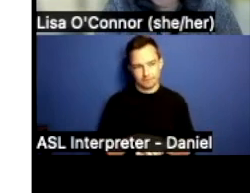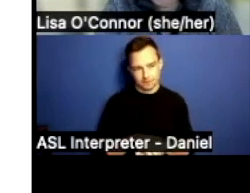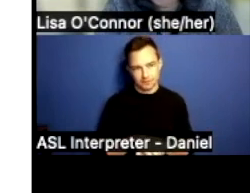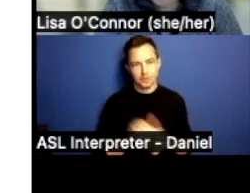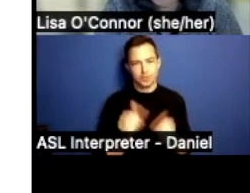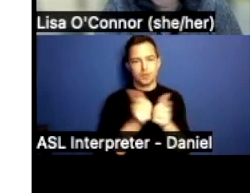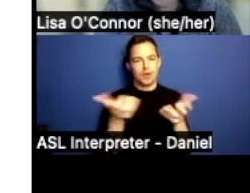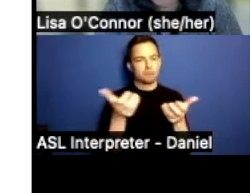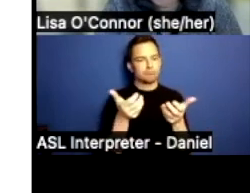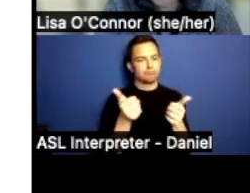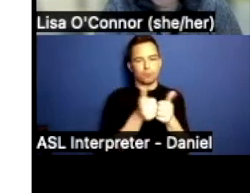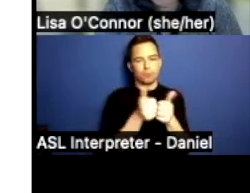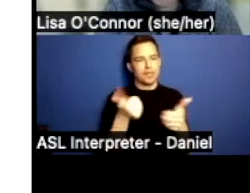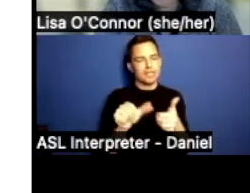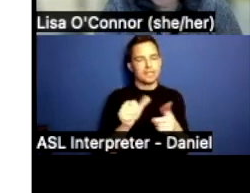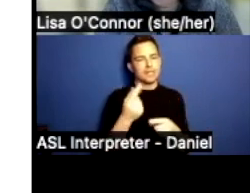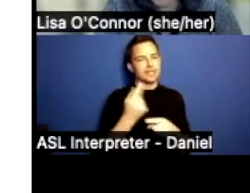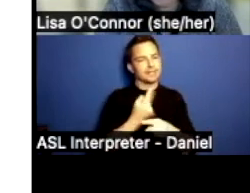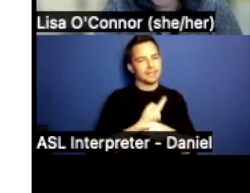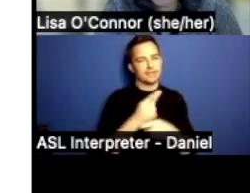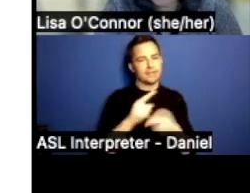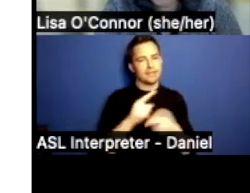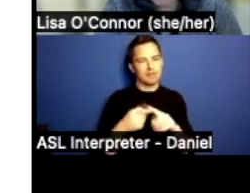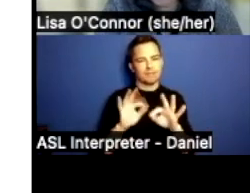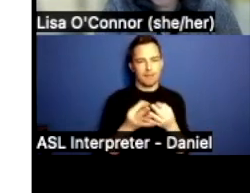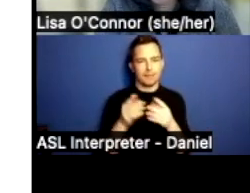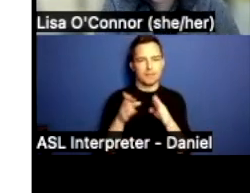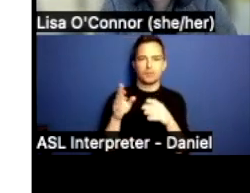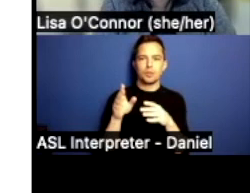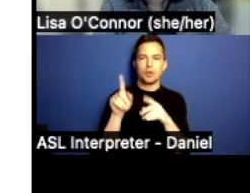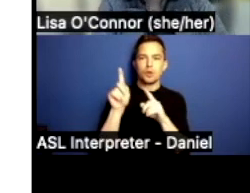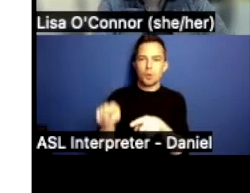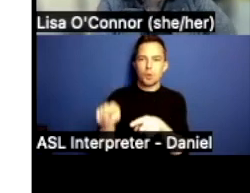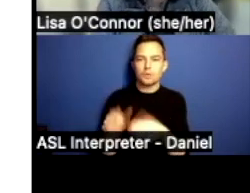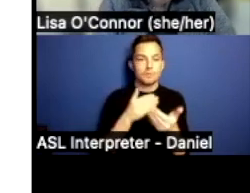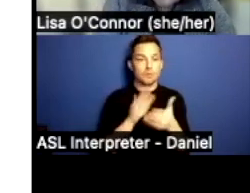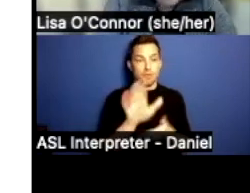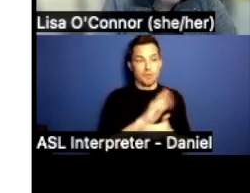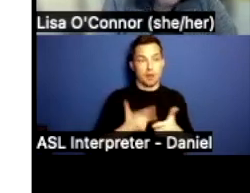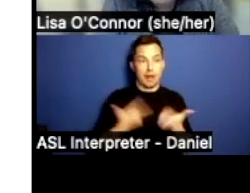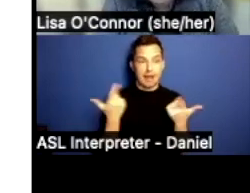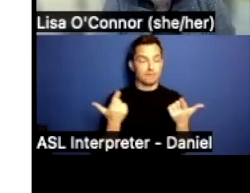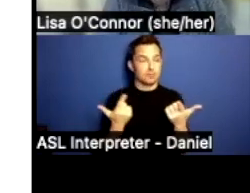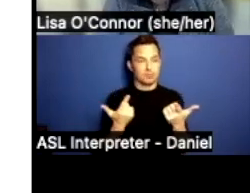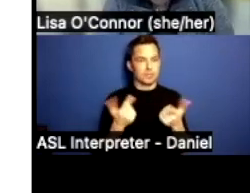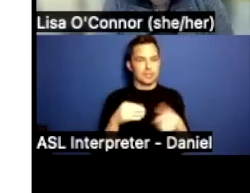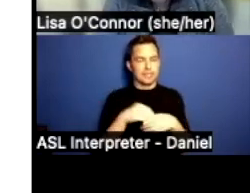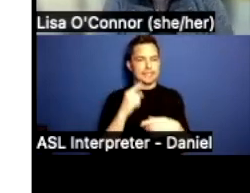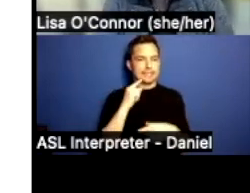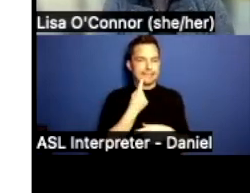without any consistent friends or family to turn to, even when their lives were at stake, is a matter of profound